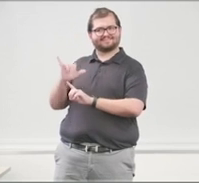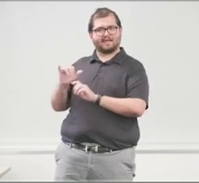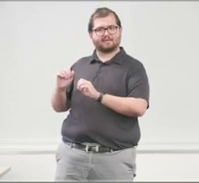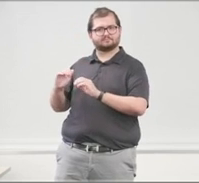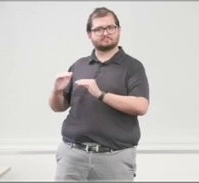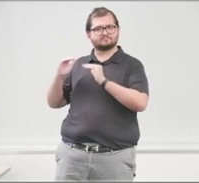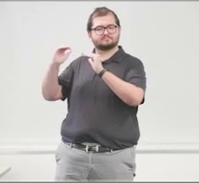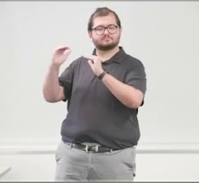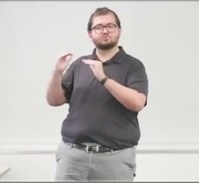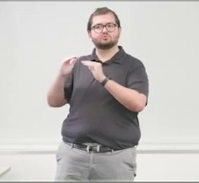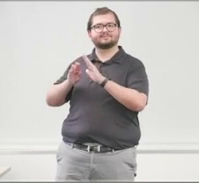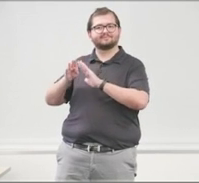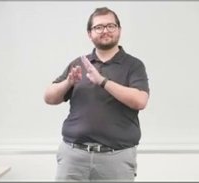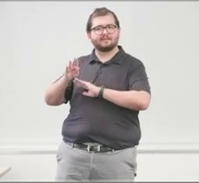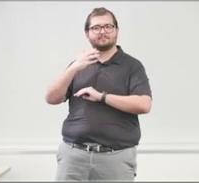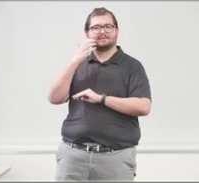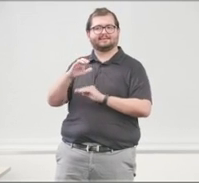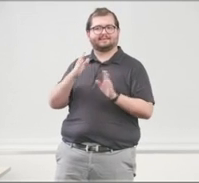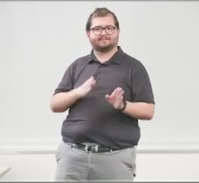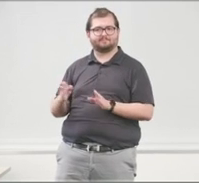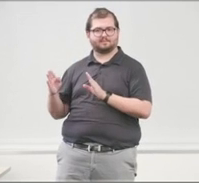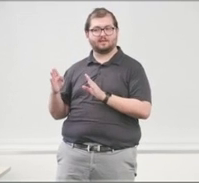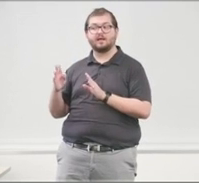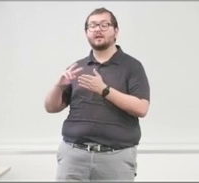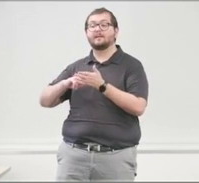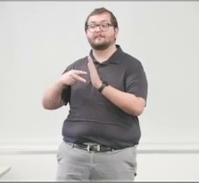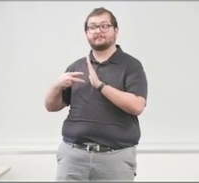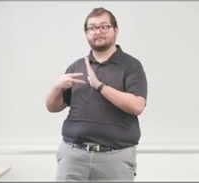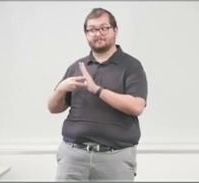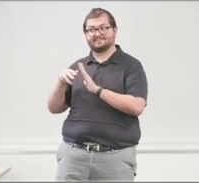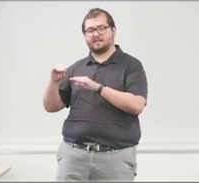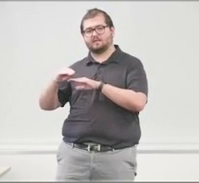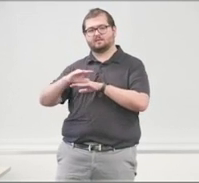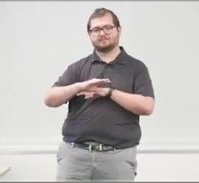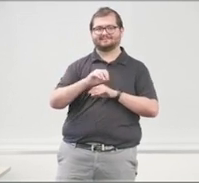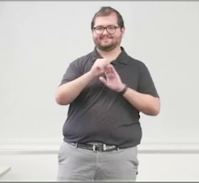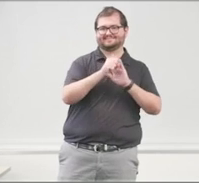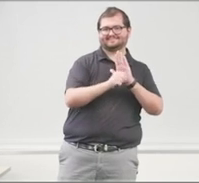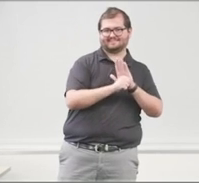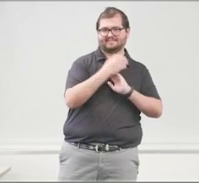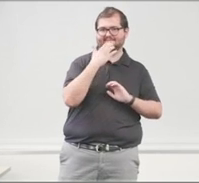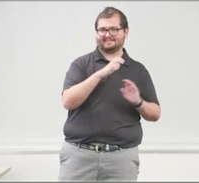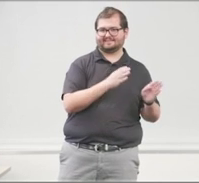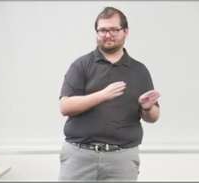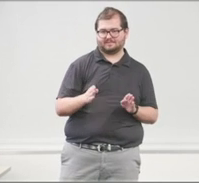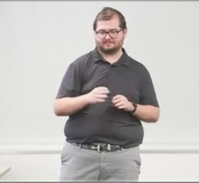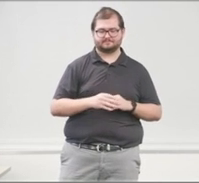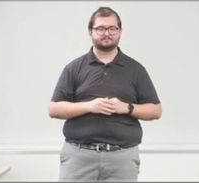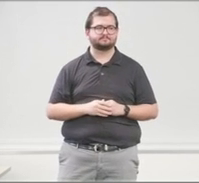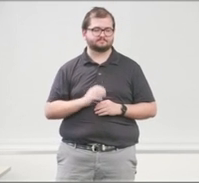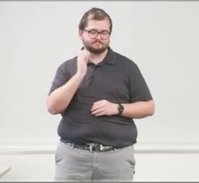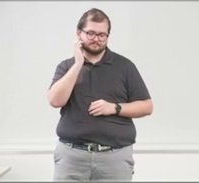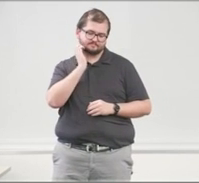ADHS heat plan, which would in turn also inform the state heat plan. And we wanted to engage